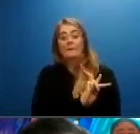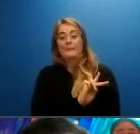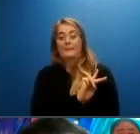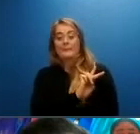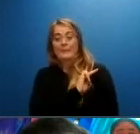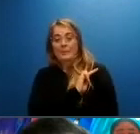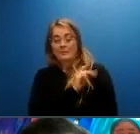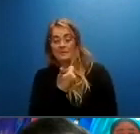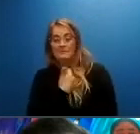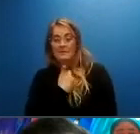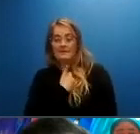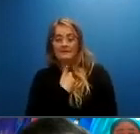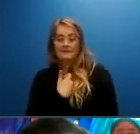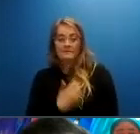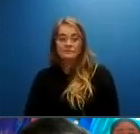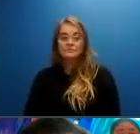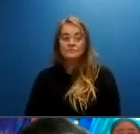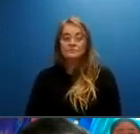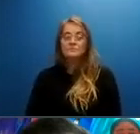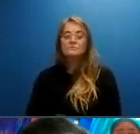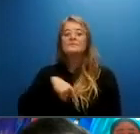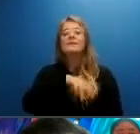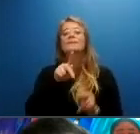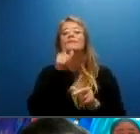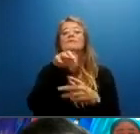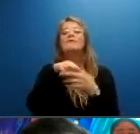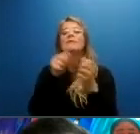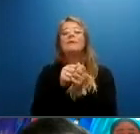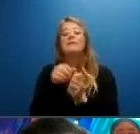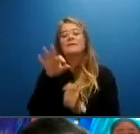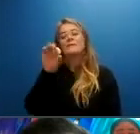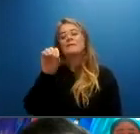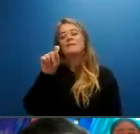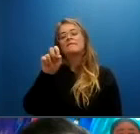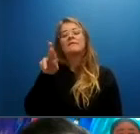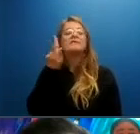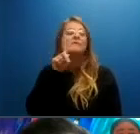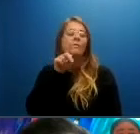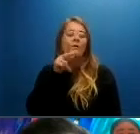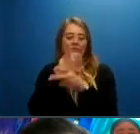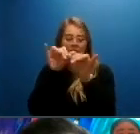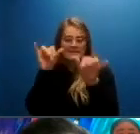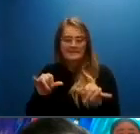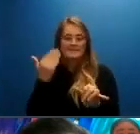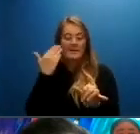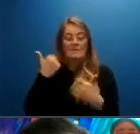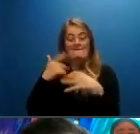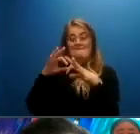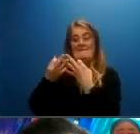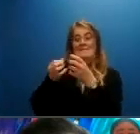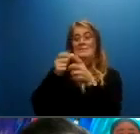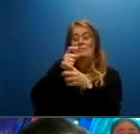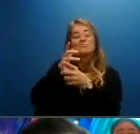on to our people that are in the foster care system, where I know that I have family that have went into the